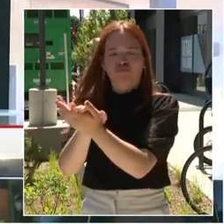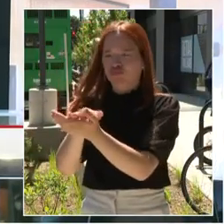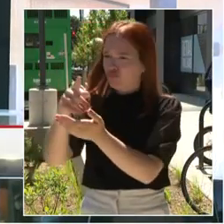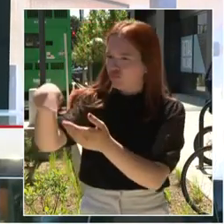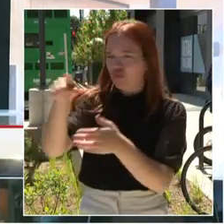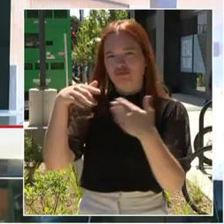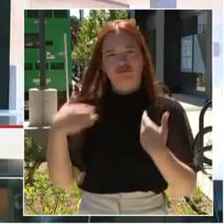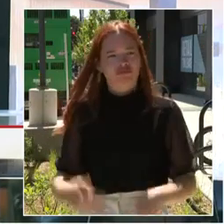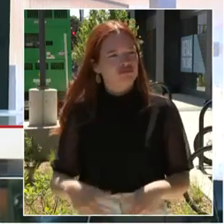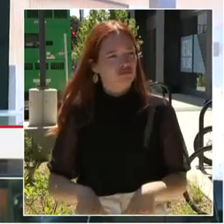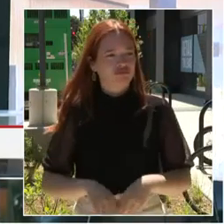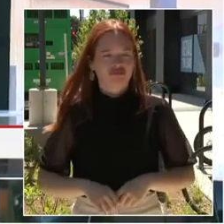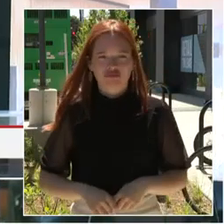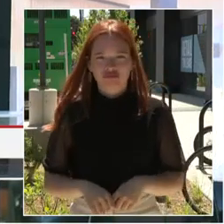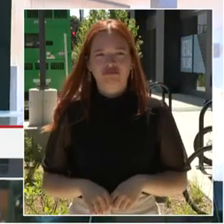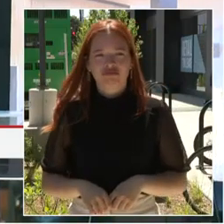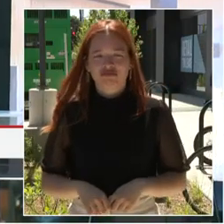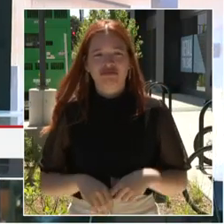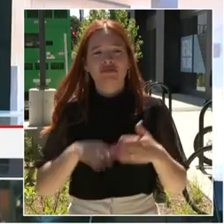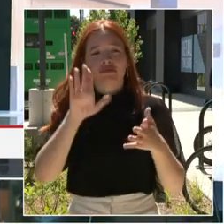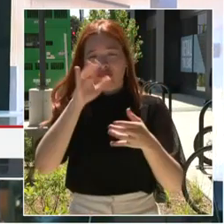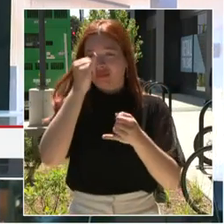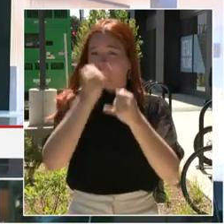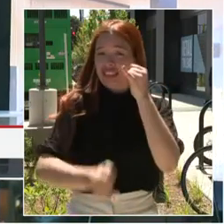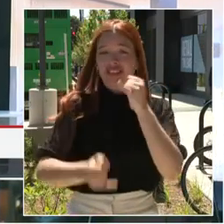And then lastly, I want to say power.